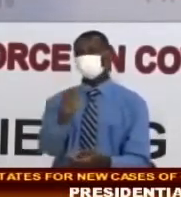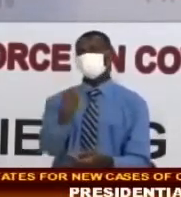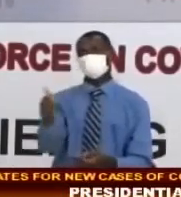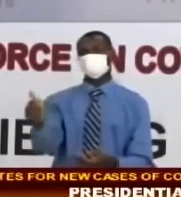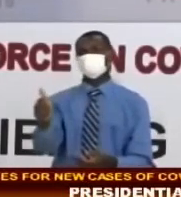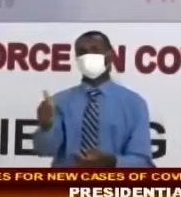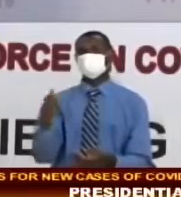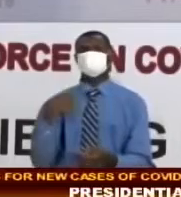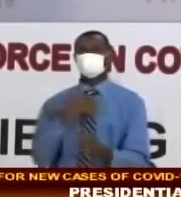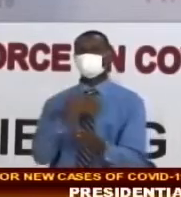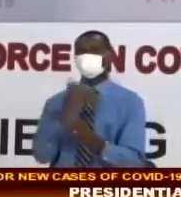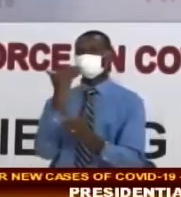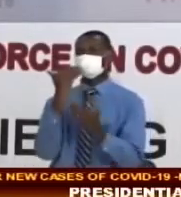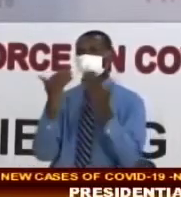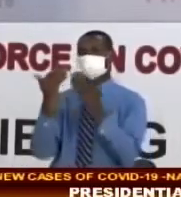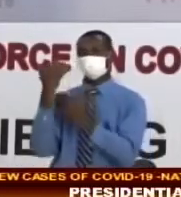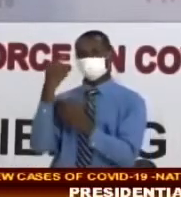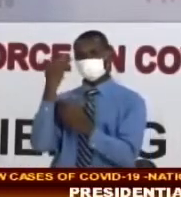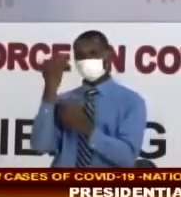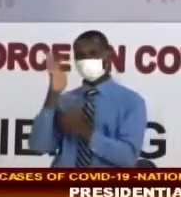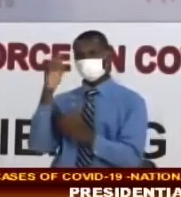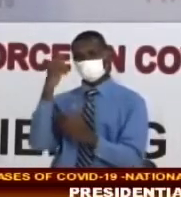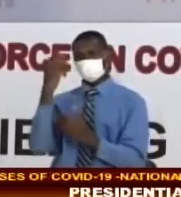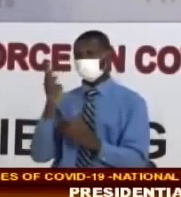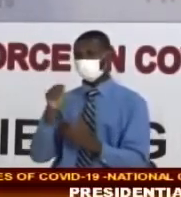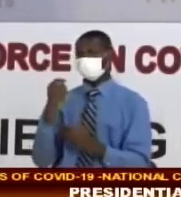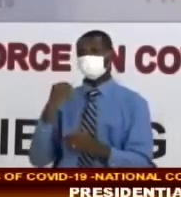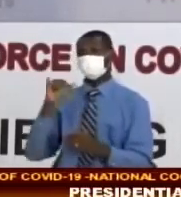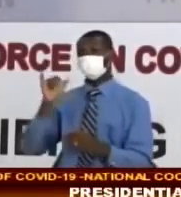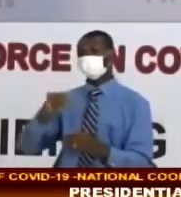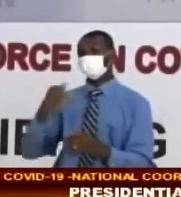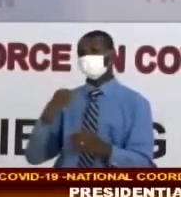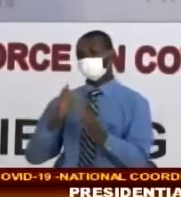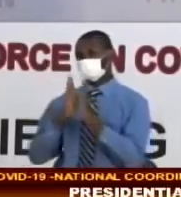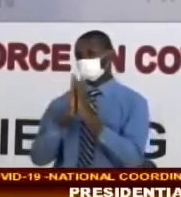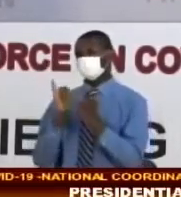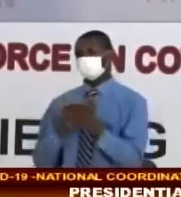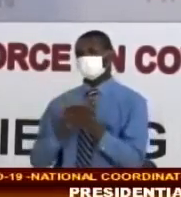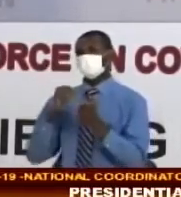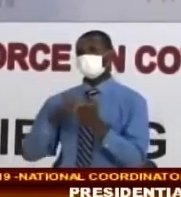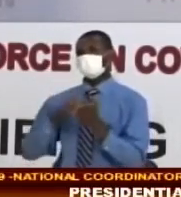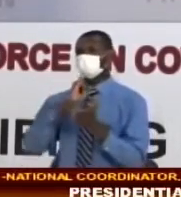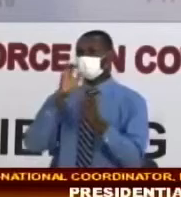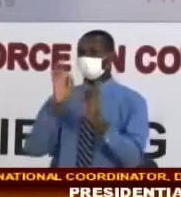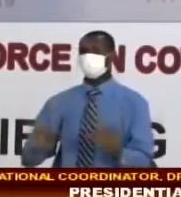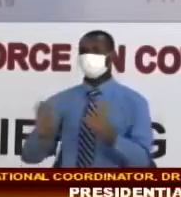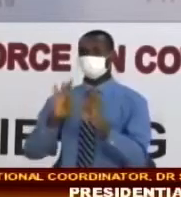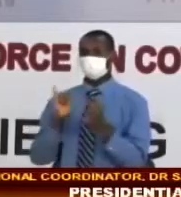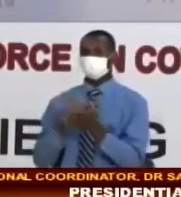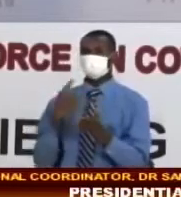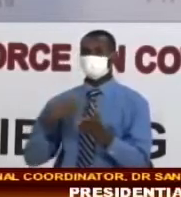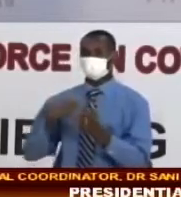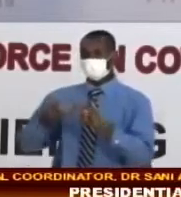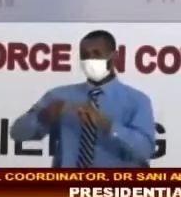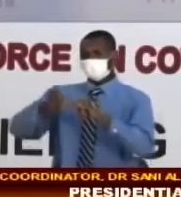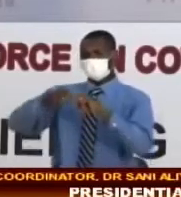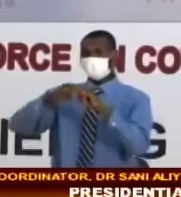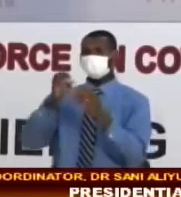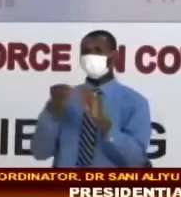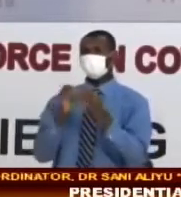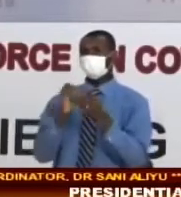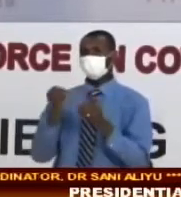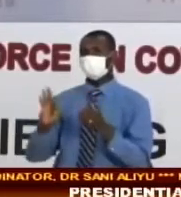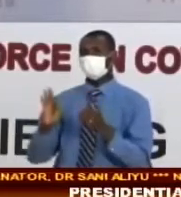ones. Yes, we agree that there is need for increased testing. The limitation